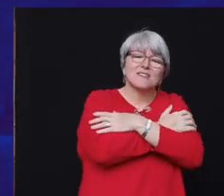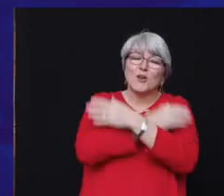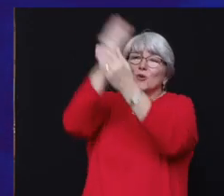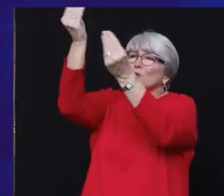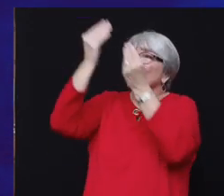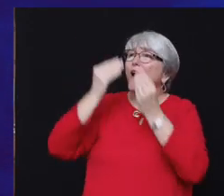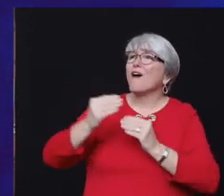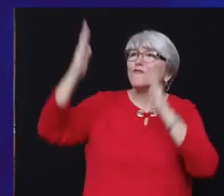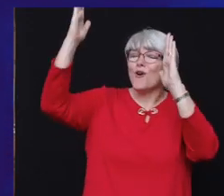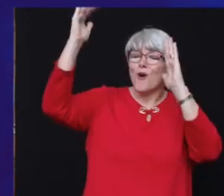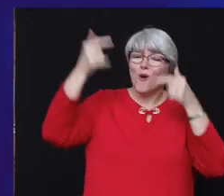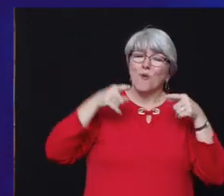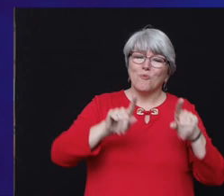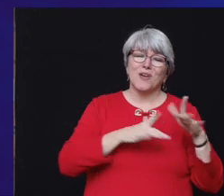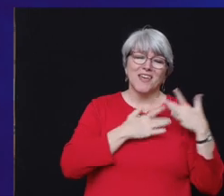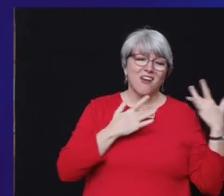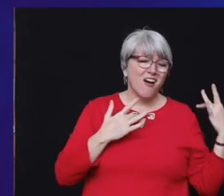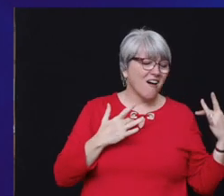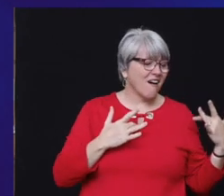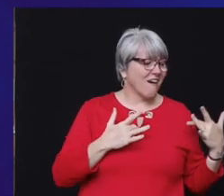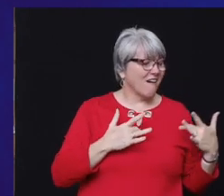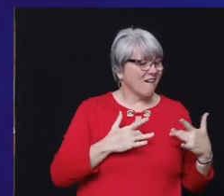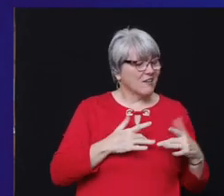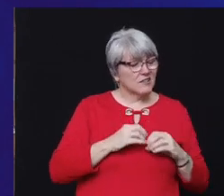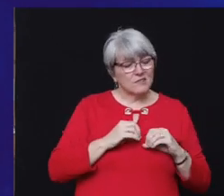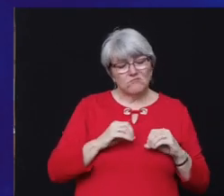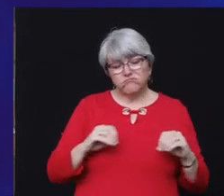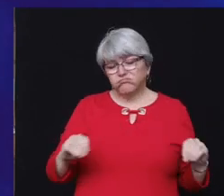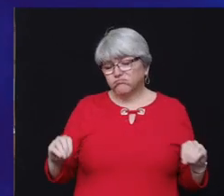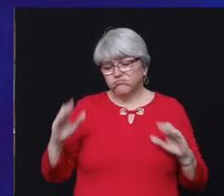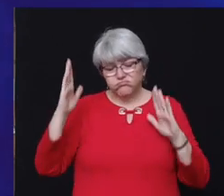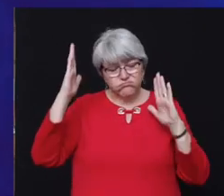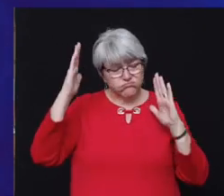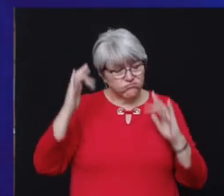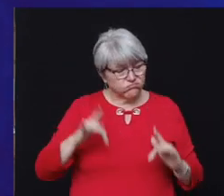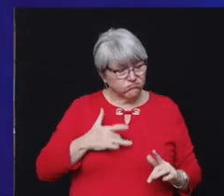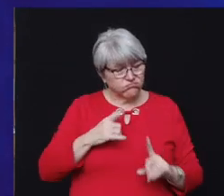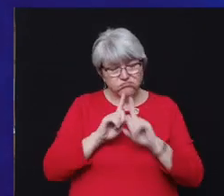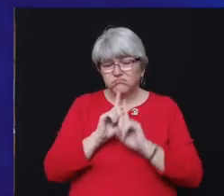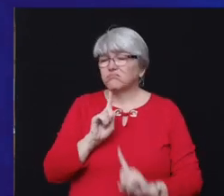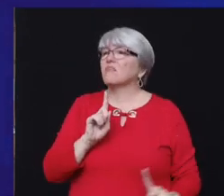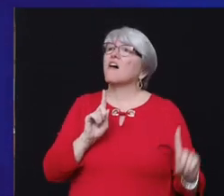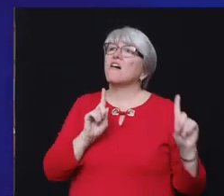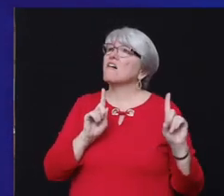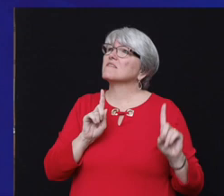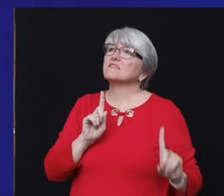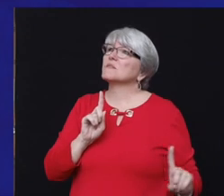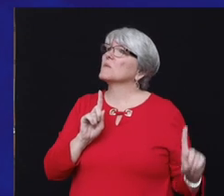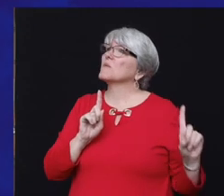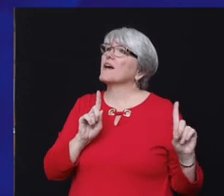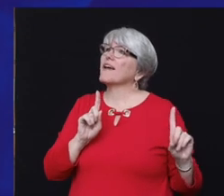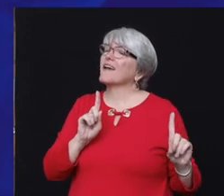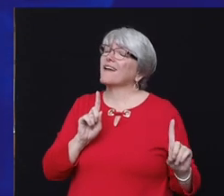embrace. You offered hope when our hearts have hopelessly